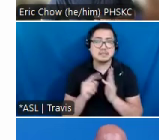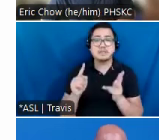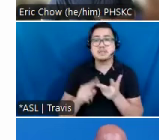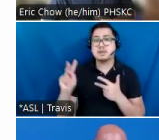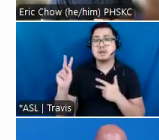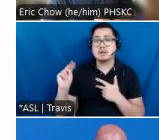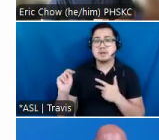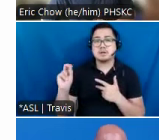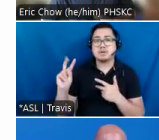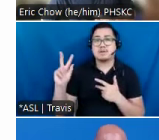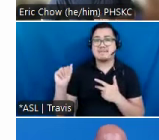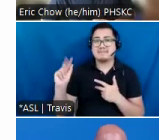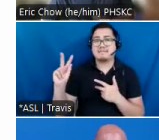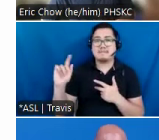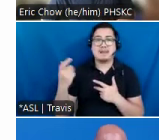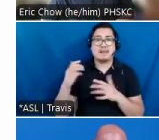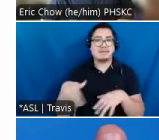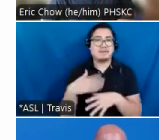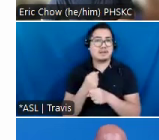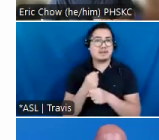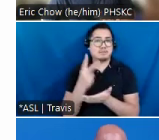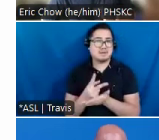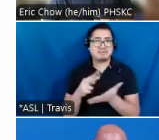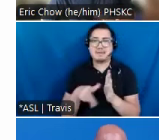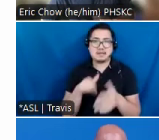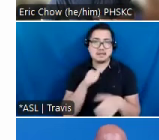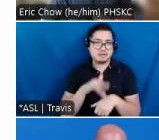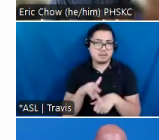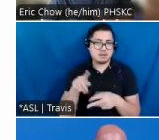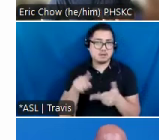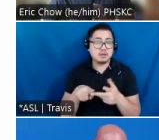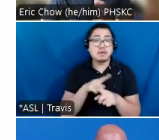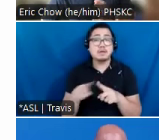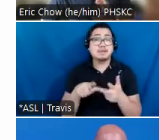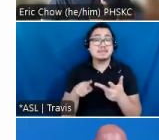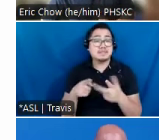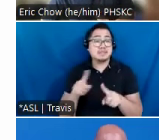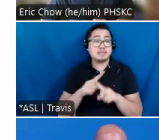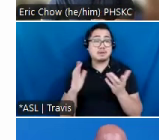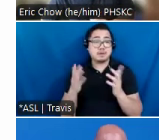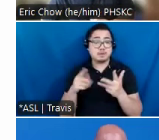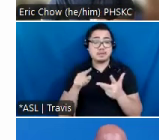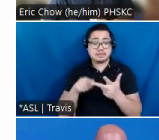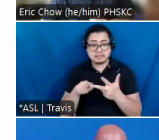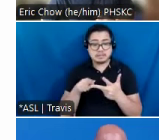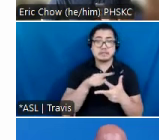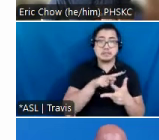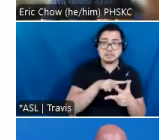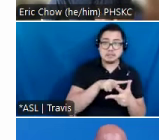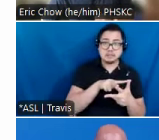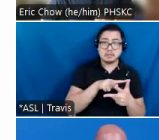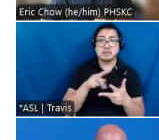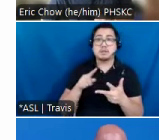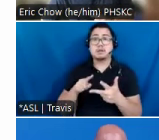yet received that approval, so it's not yet available. But the main difference between the two groups of vaccines is that one